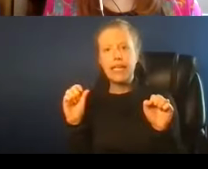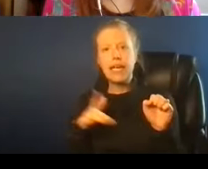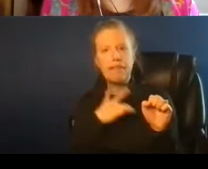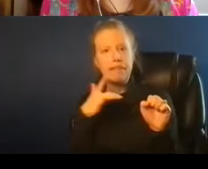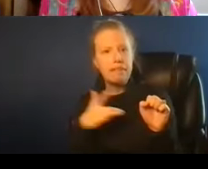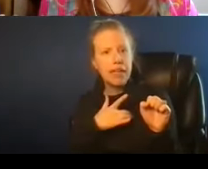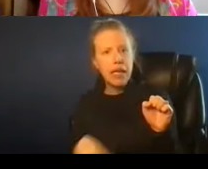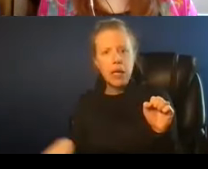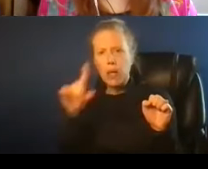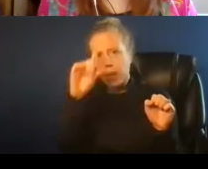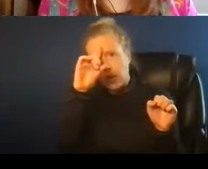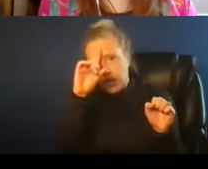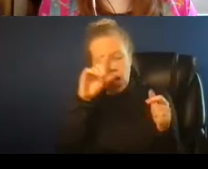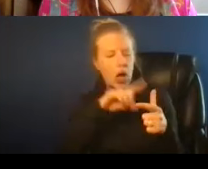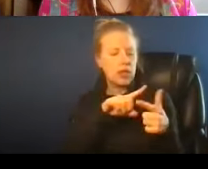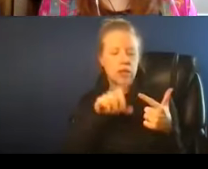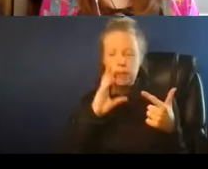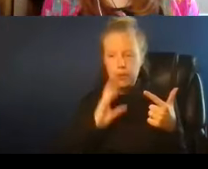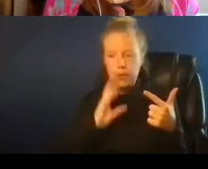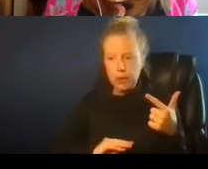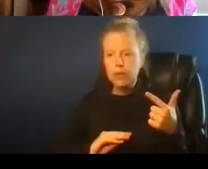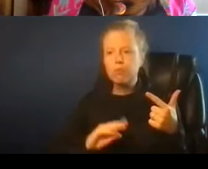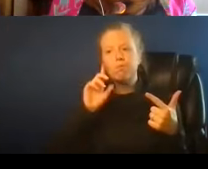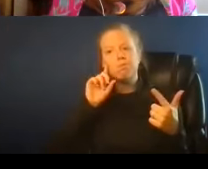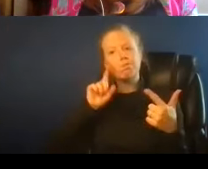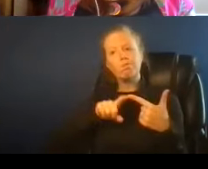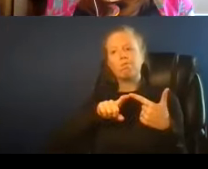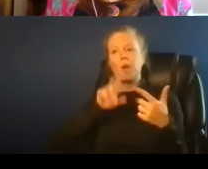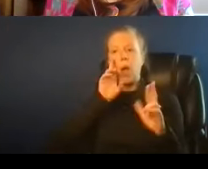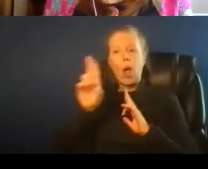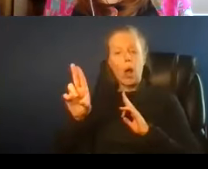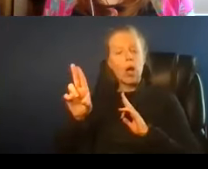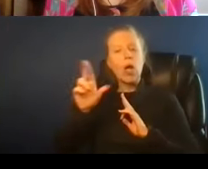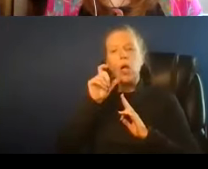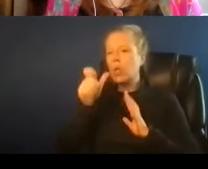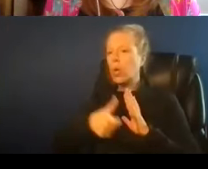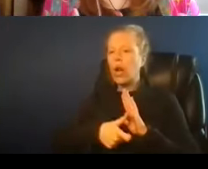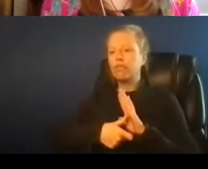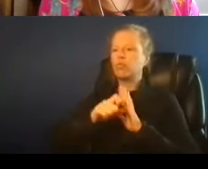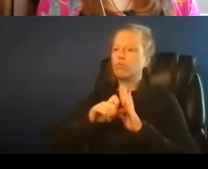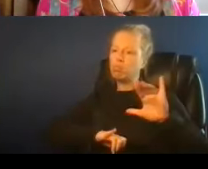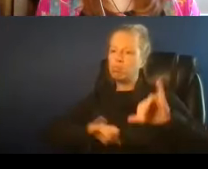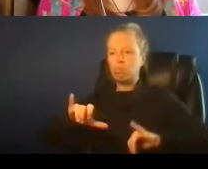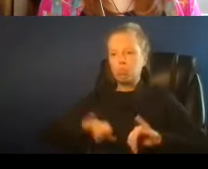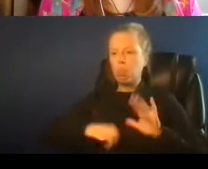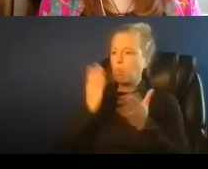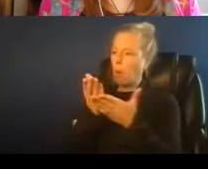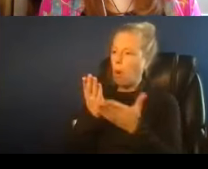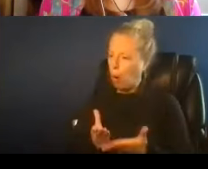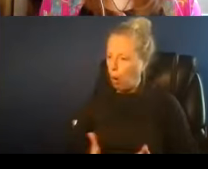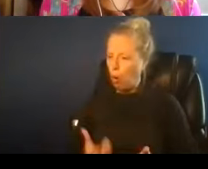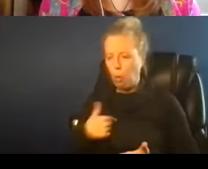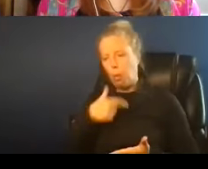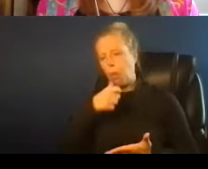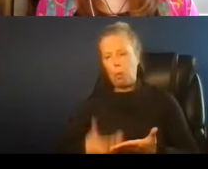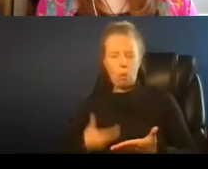your thoughts and your experiences are honored, that you don't need to impress people or prove to anybody that